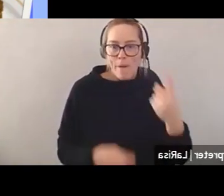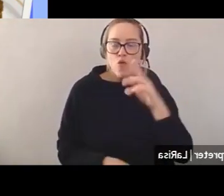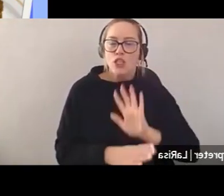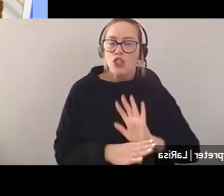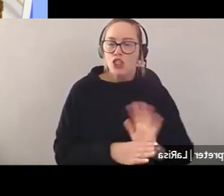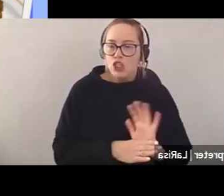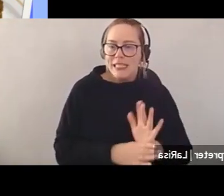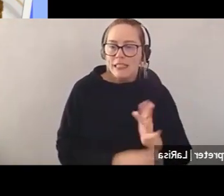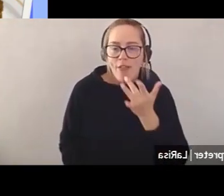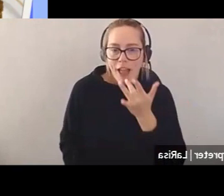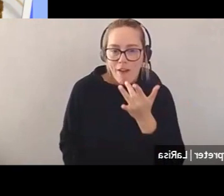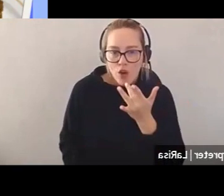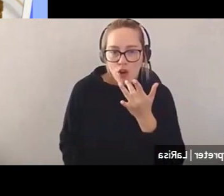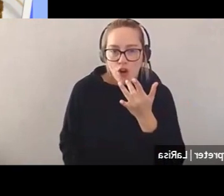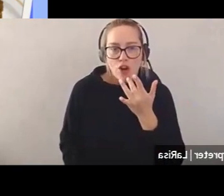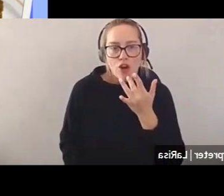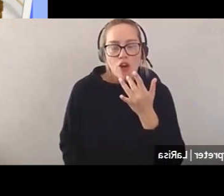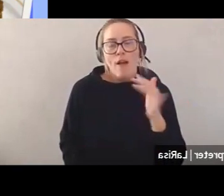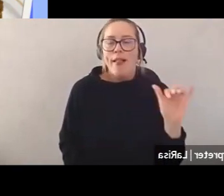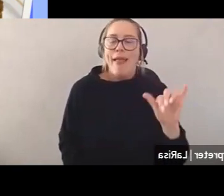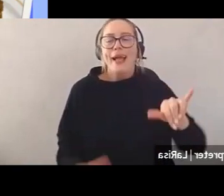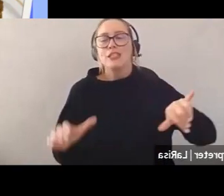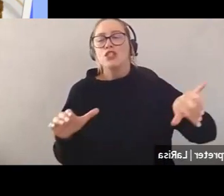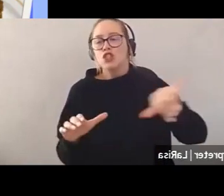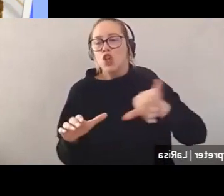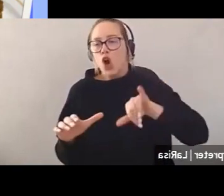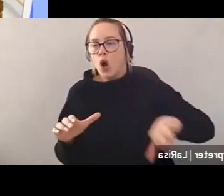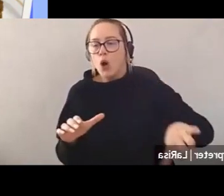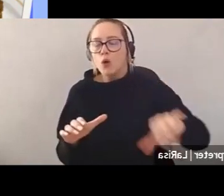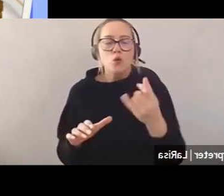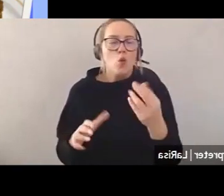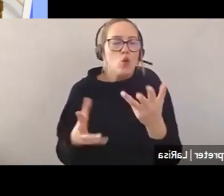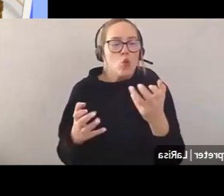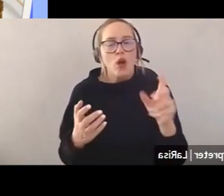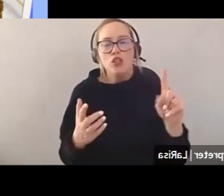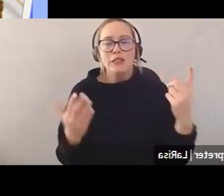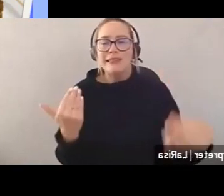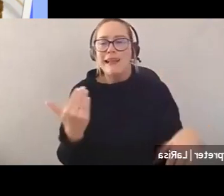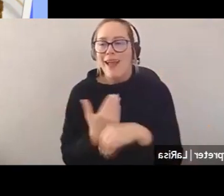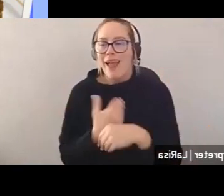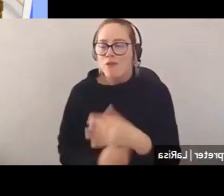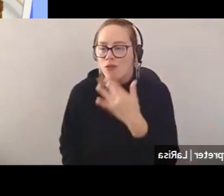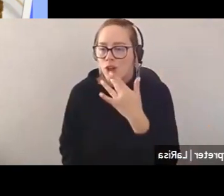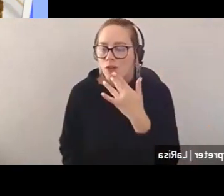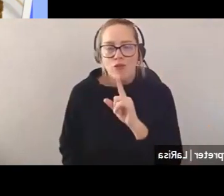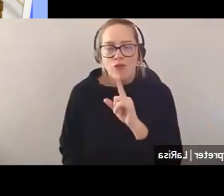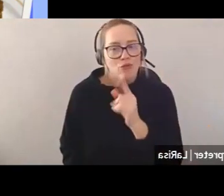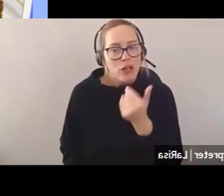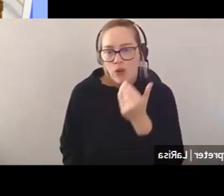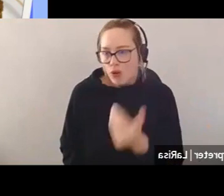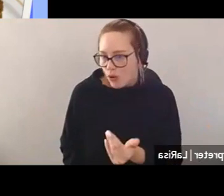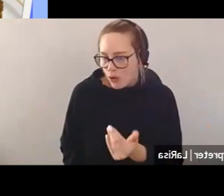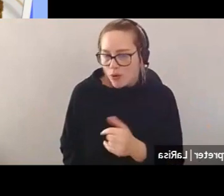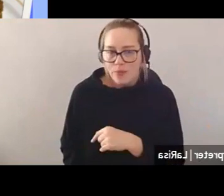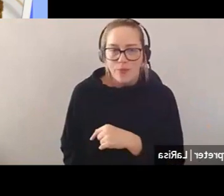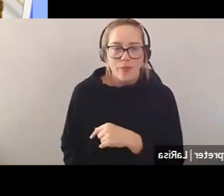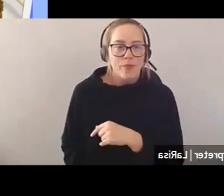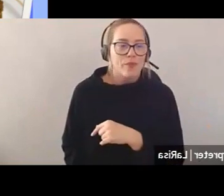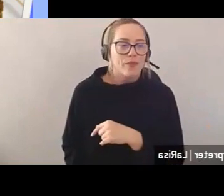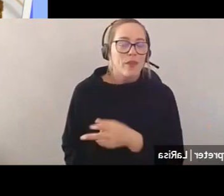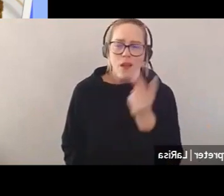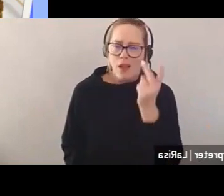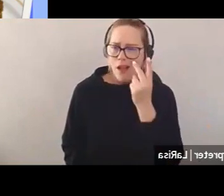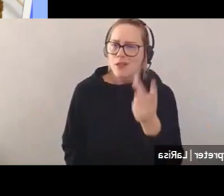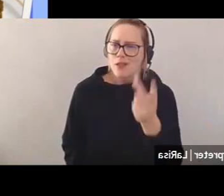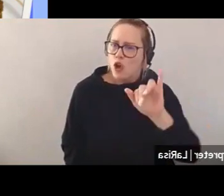good substitute for a cheesy flavor. And when you're trying to create a sauce or just add